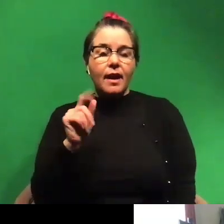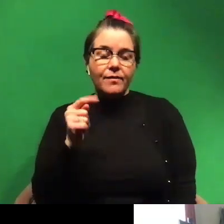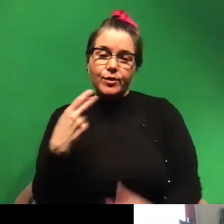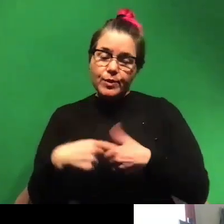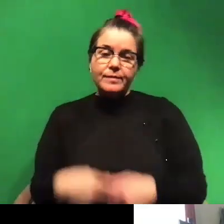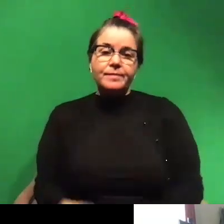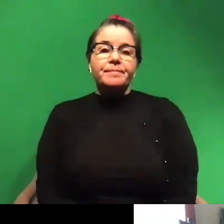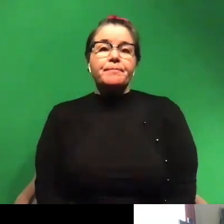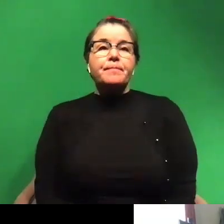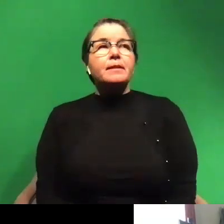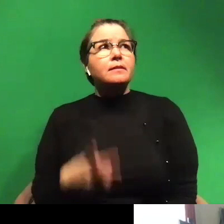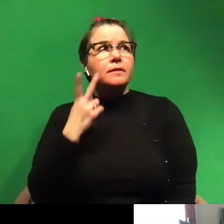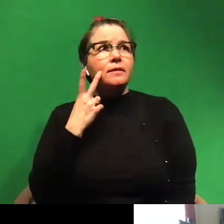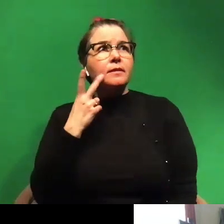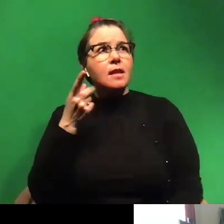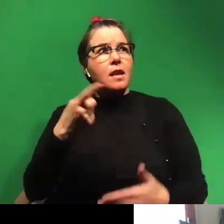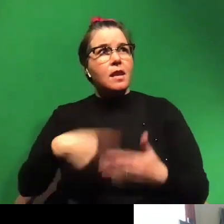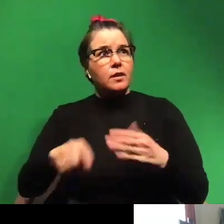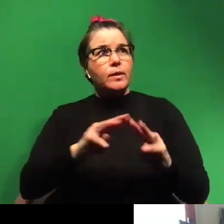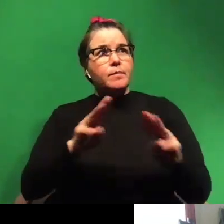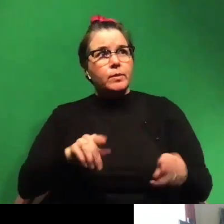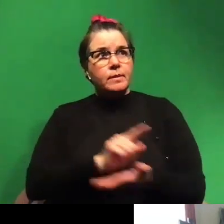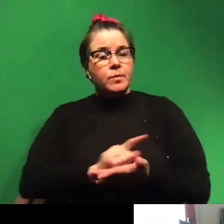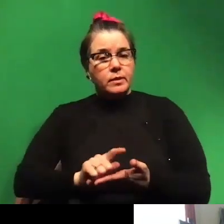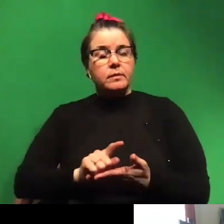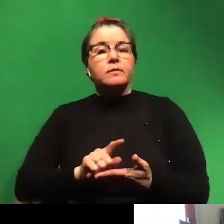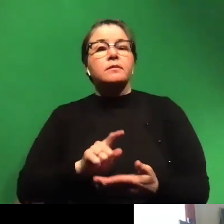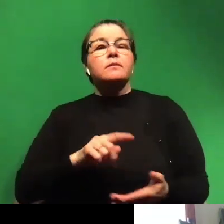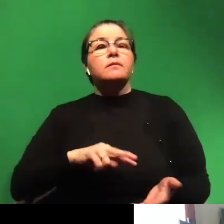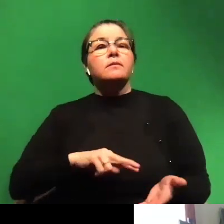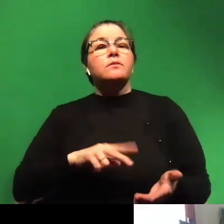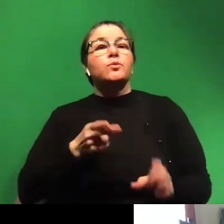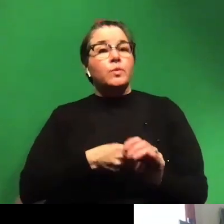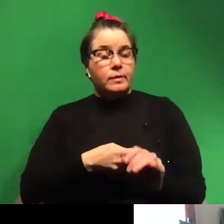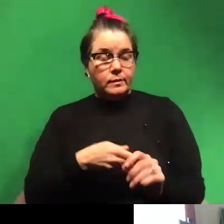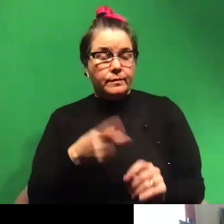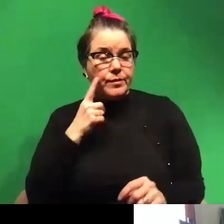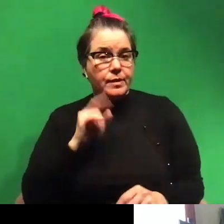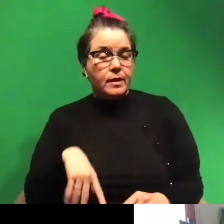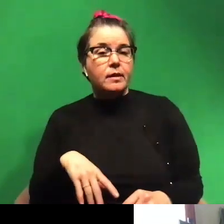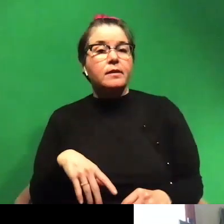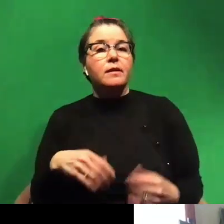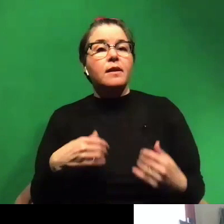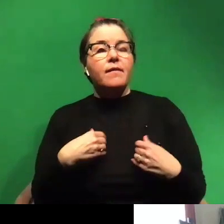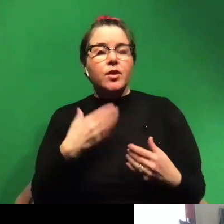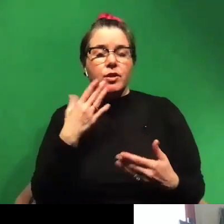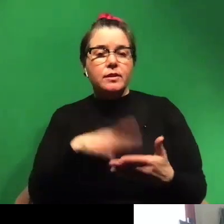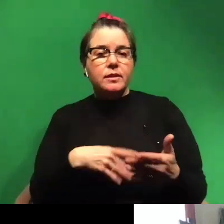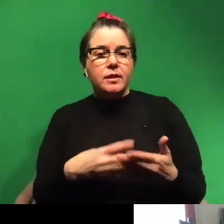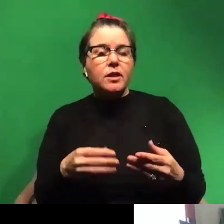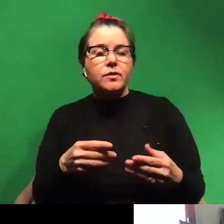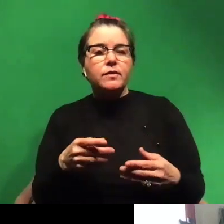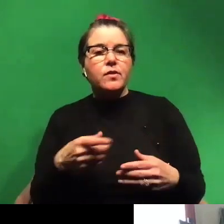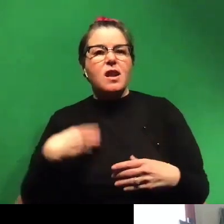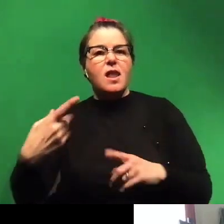Let's see, next week is Museum Week, so join us for that. We've got a good schedule coming out for next